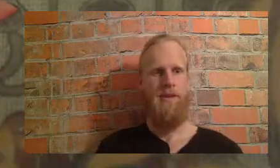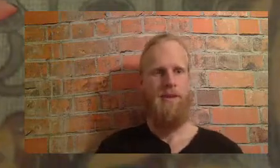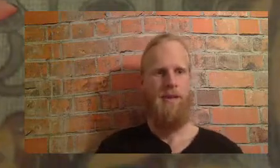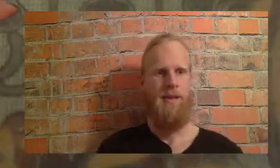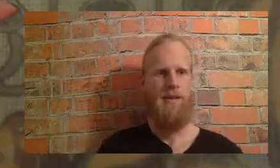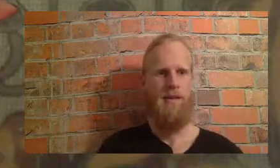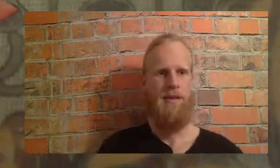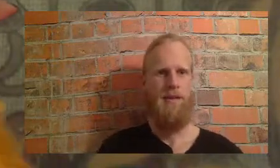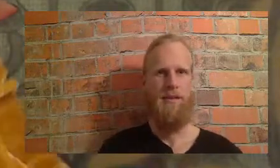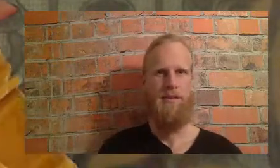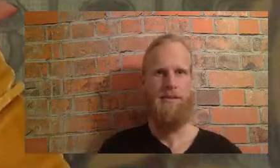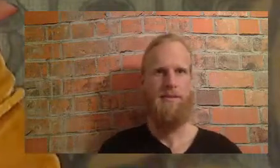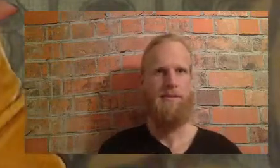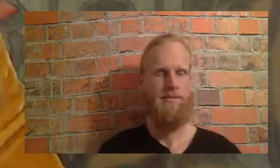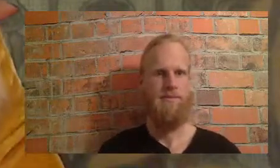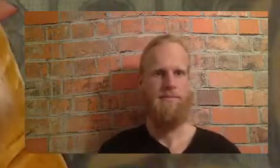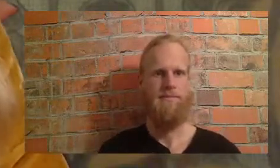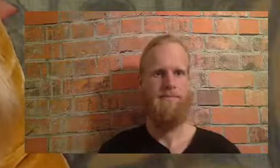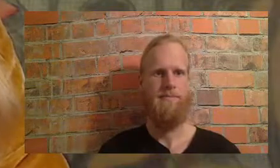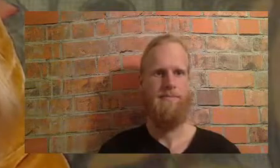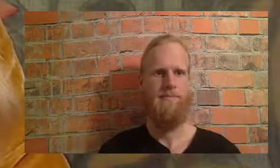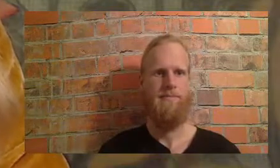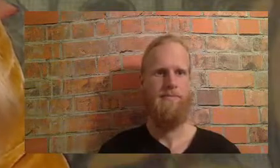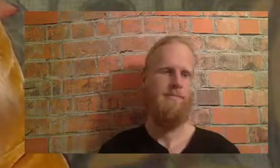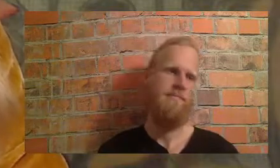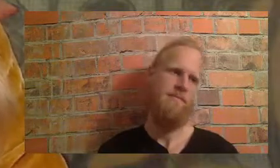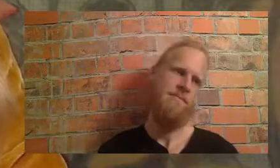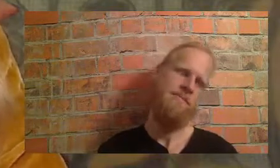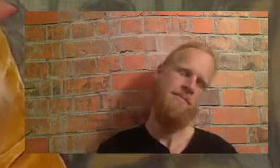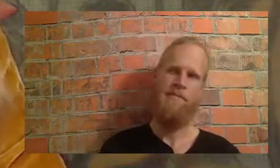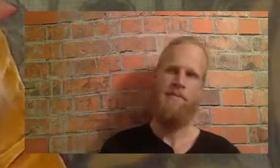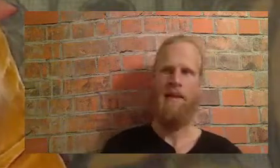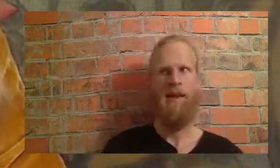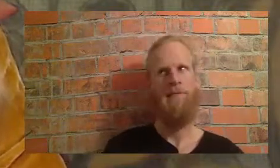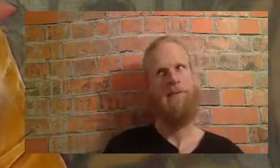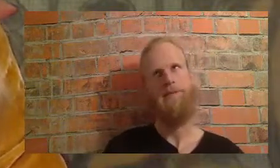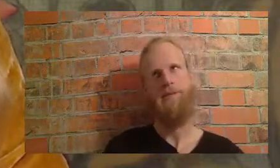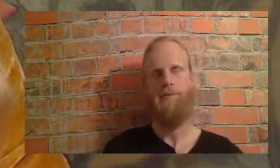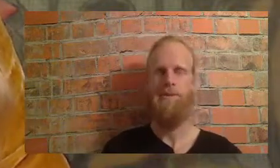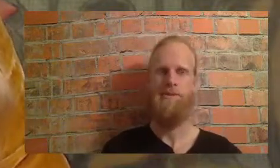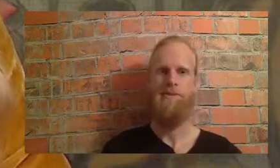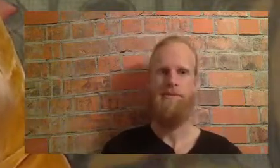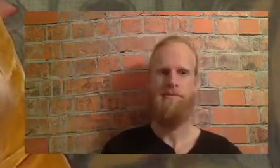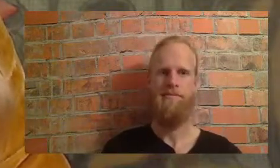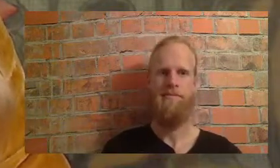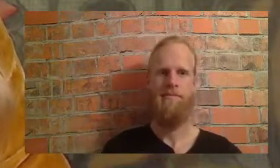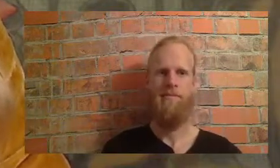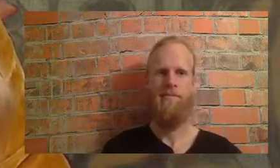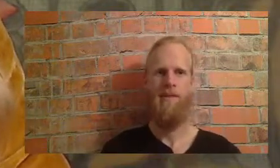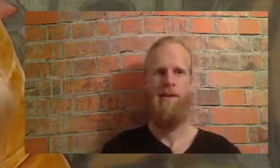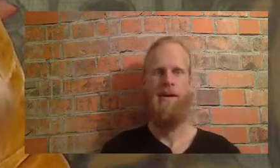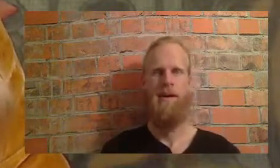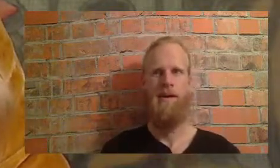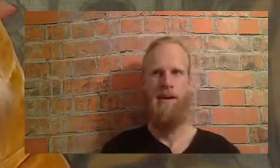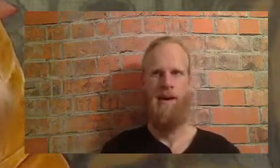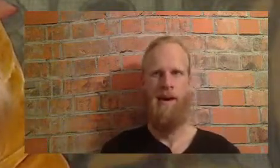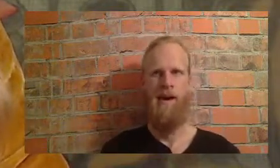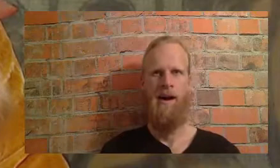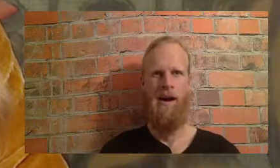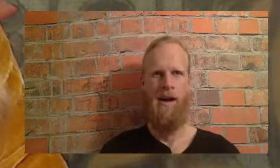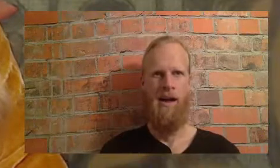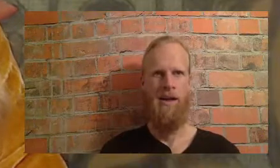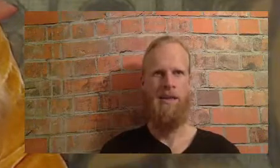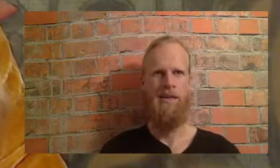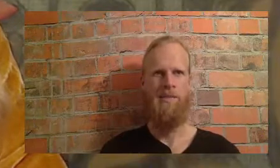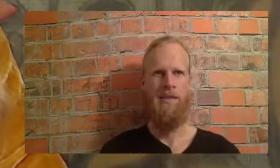Tapping the side of the thumb. I'm giving myself permission to bring compassion to that